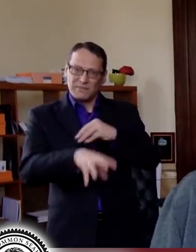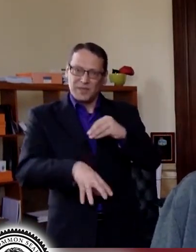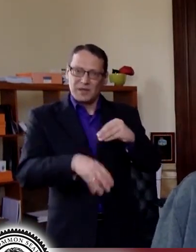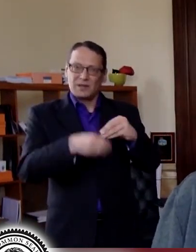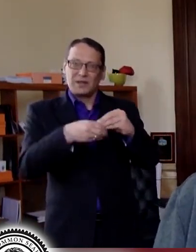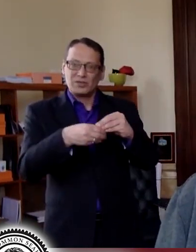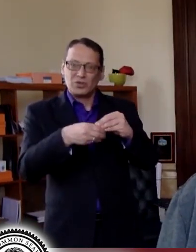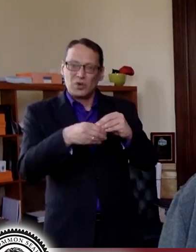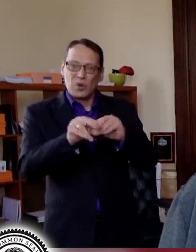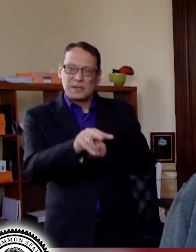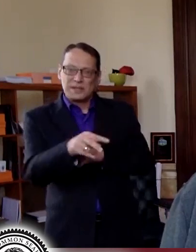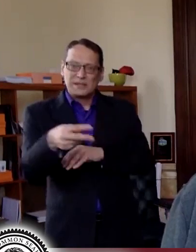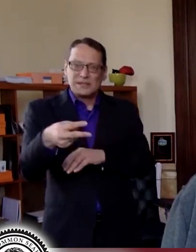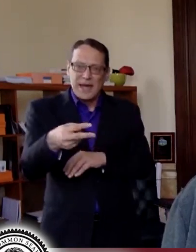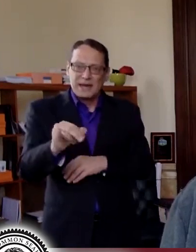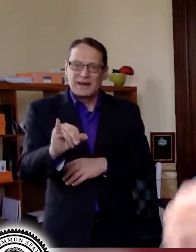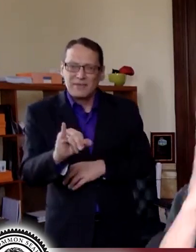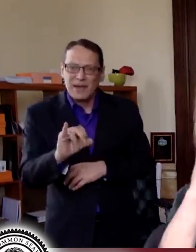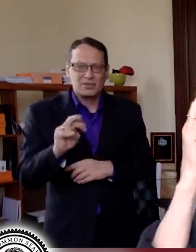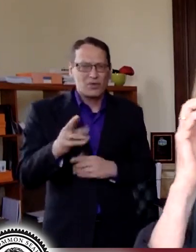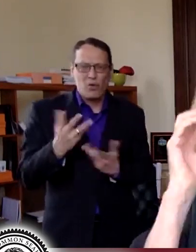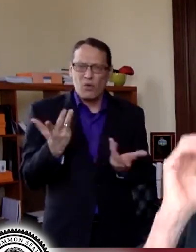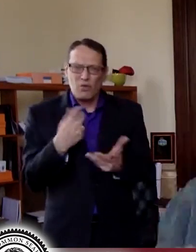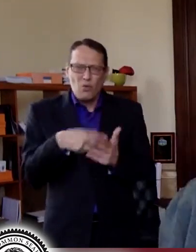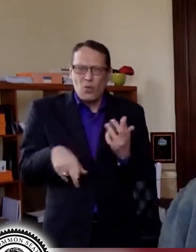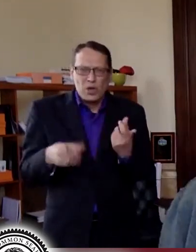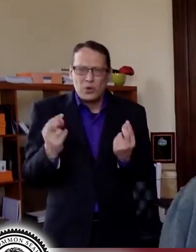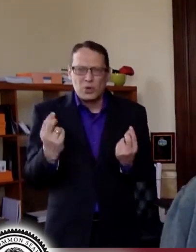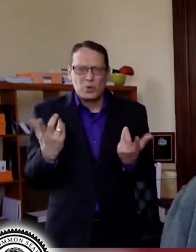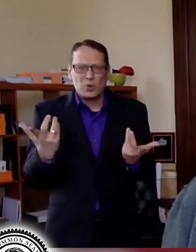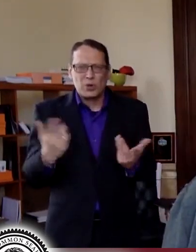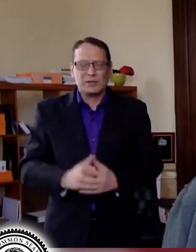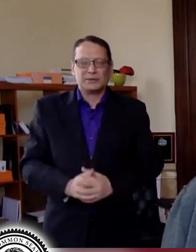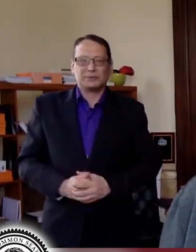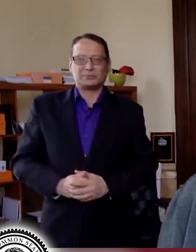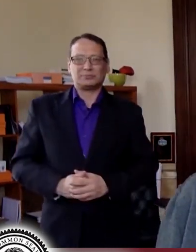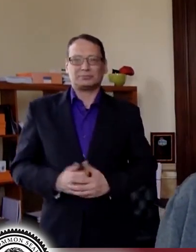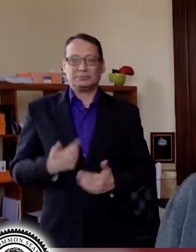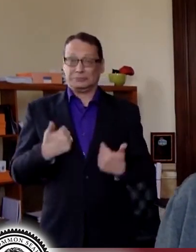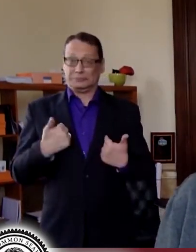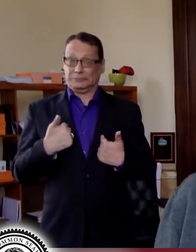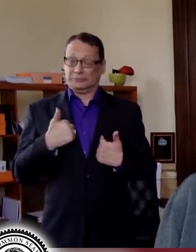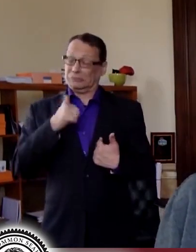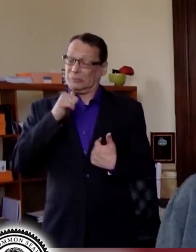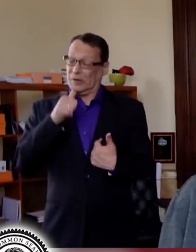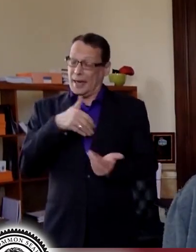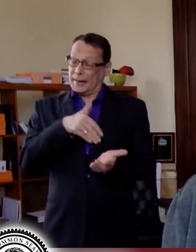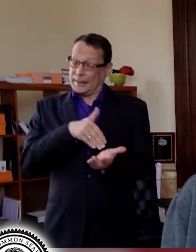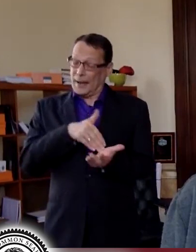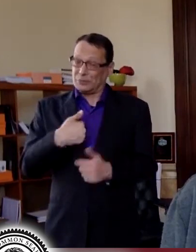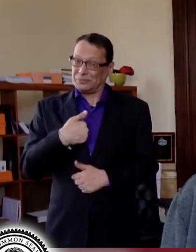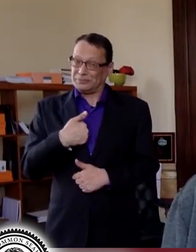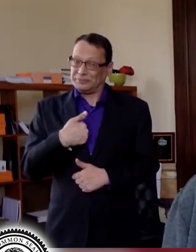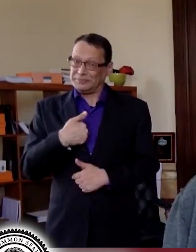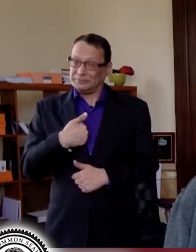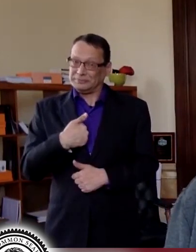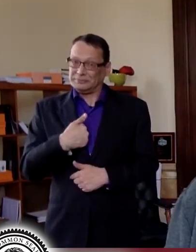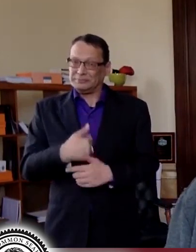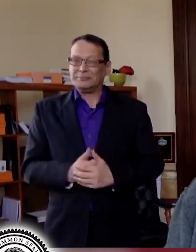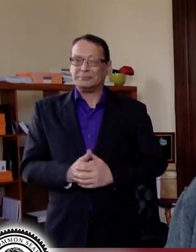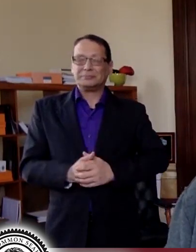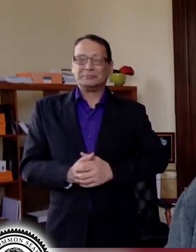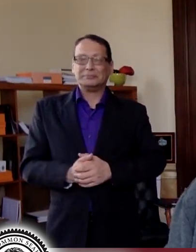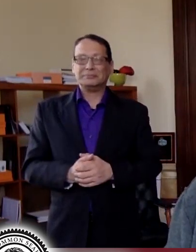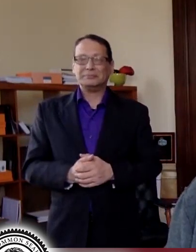a secondary infection, or once you've recovered it, what should you do? I'm not a doctor. You all know that. I think